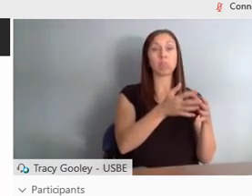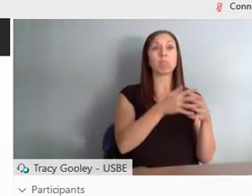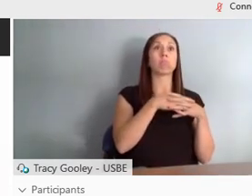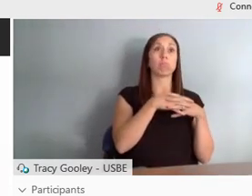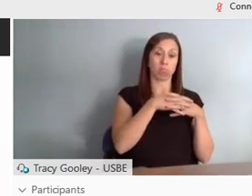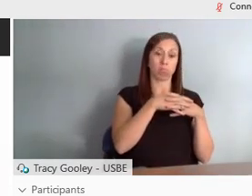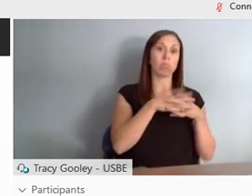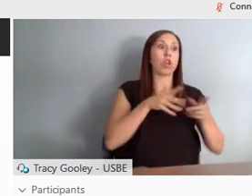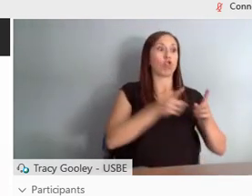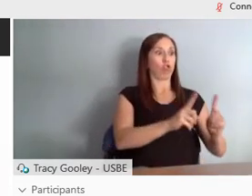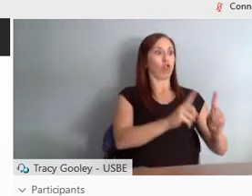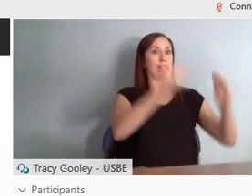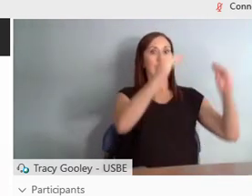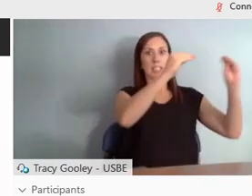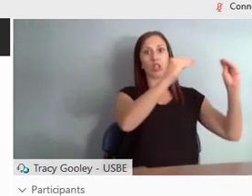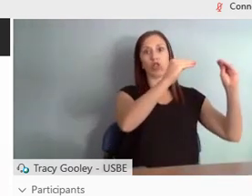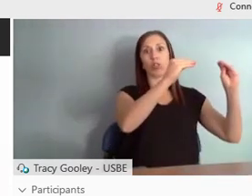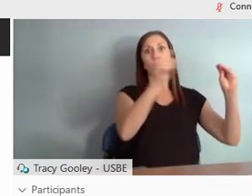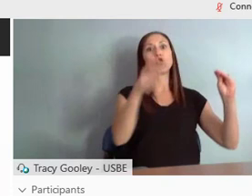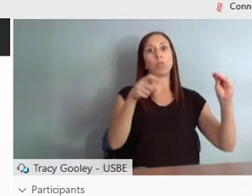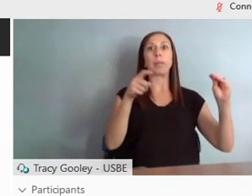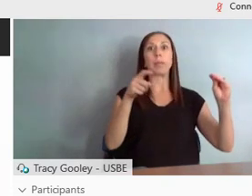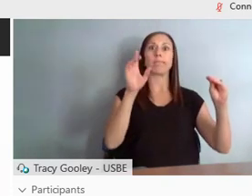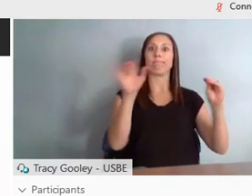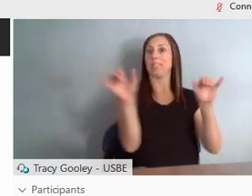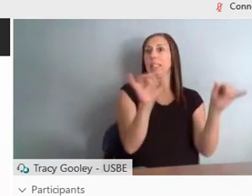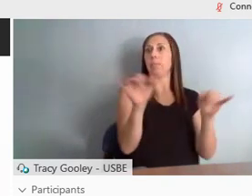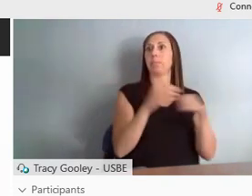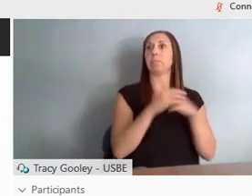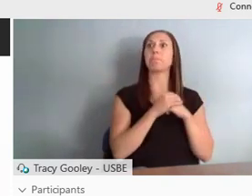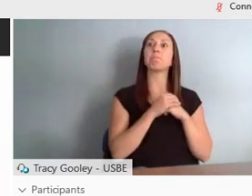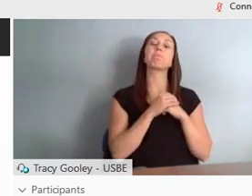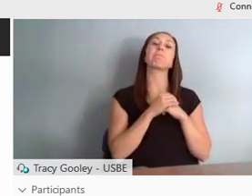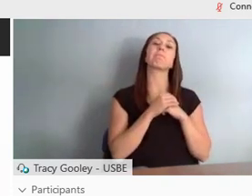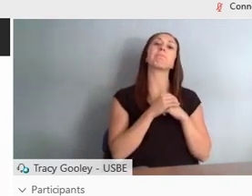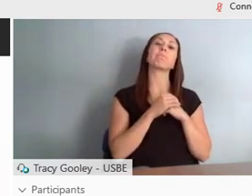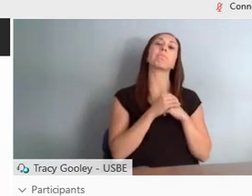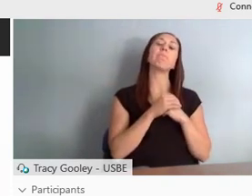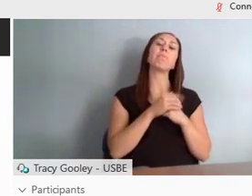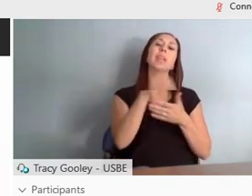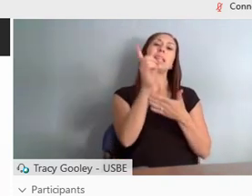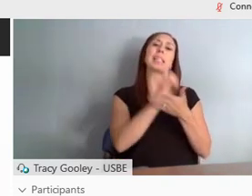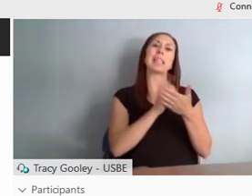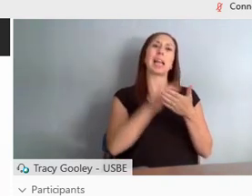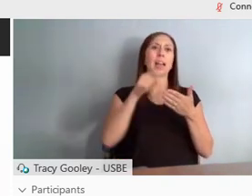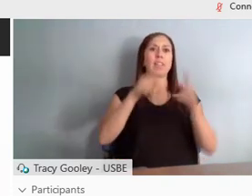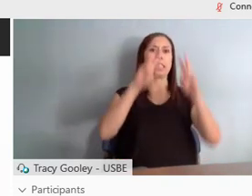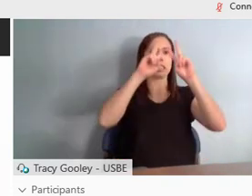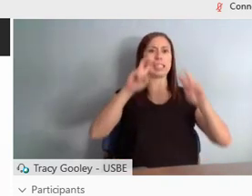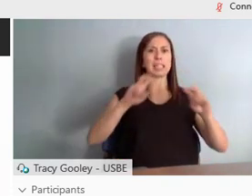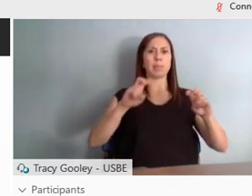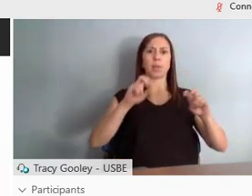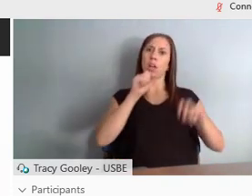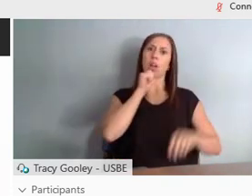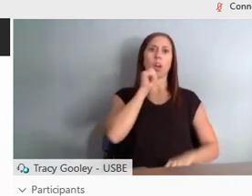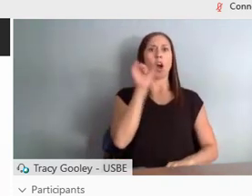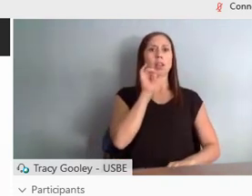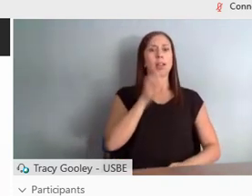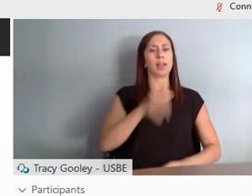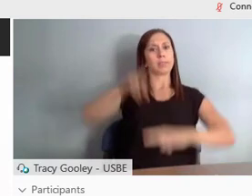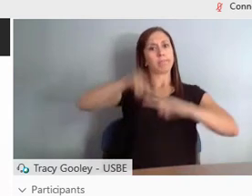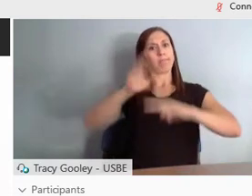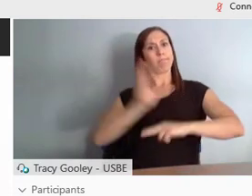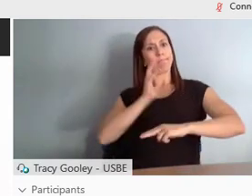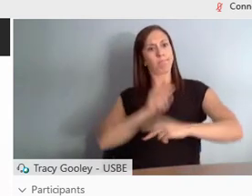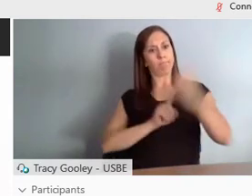in the classroom during instruction. And the design of the assessment is not necessarily meant to be administered, like where you come in and sit down